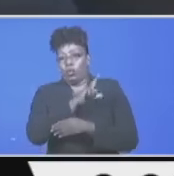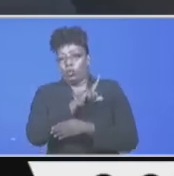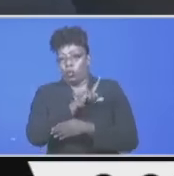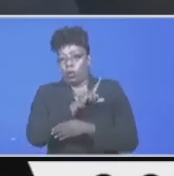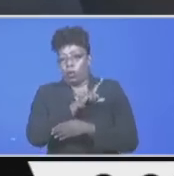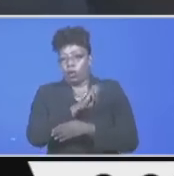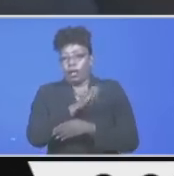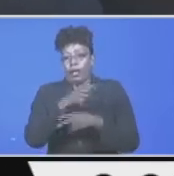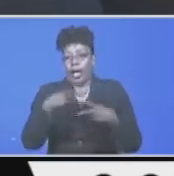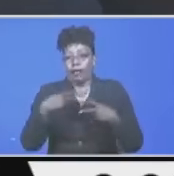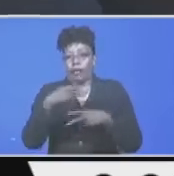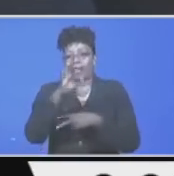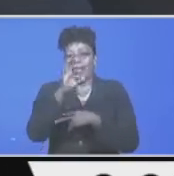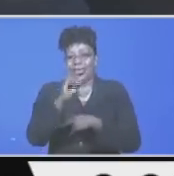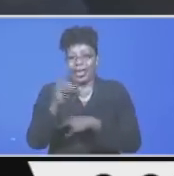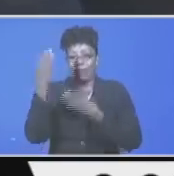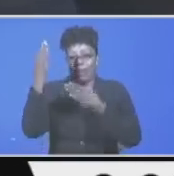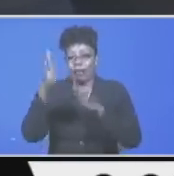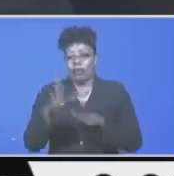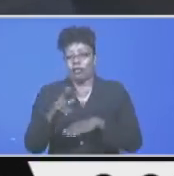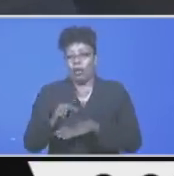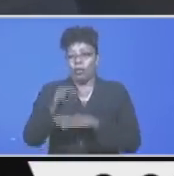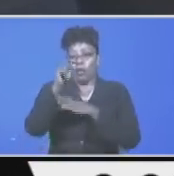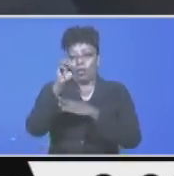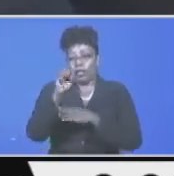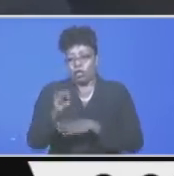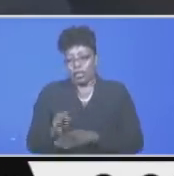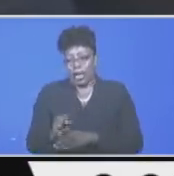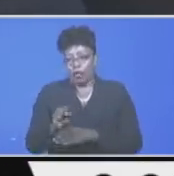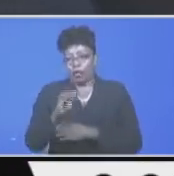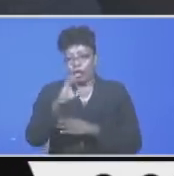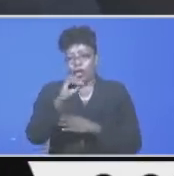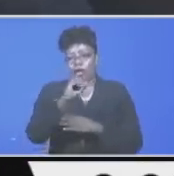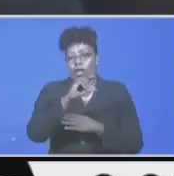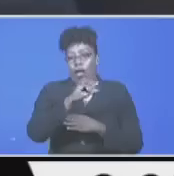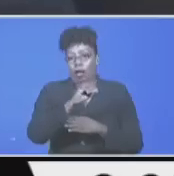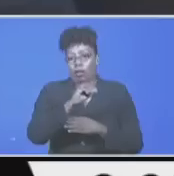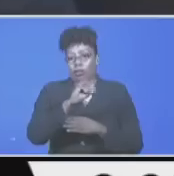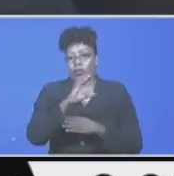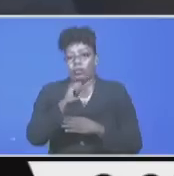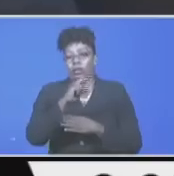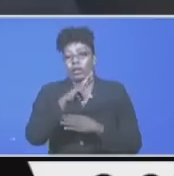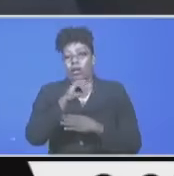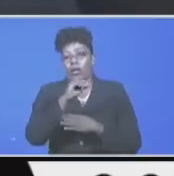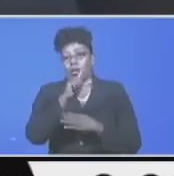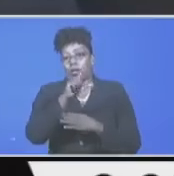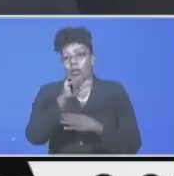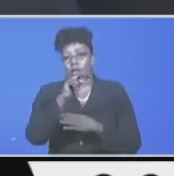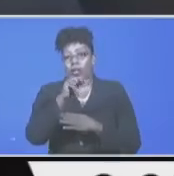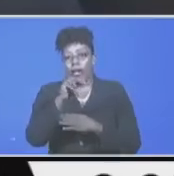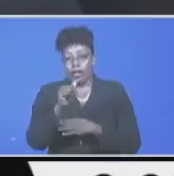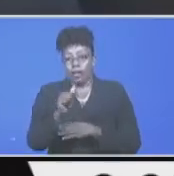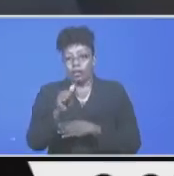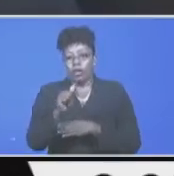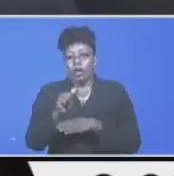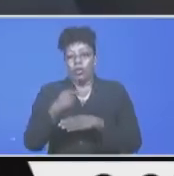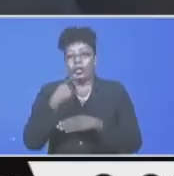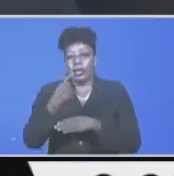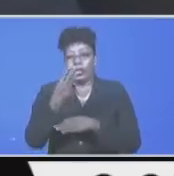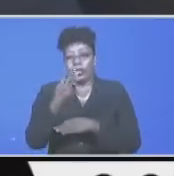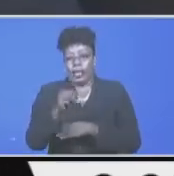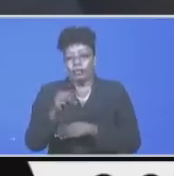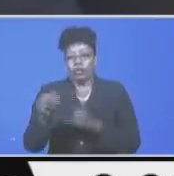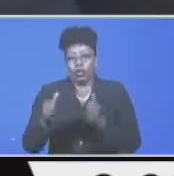about 90 Bahamians between South and North Carolina that we are aware of. And we're advising them to follow all of the